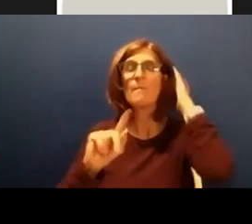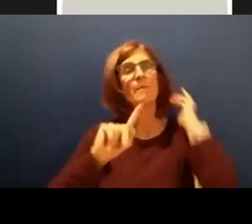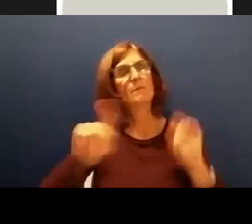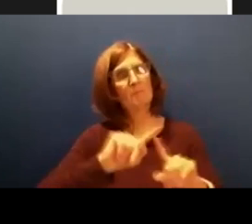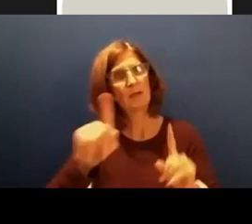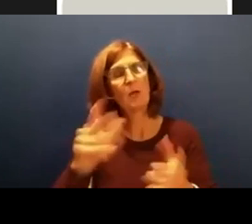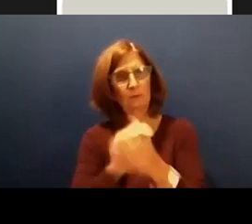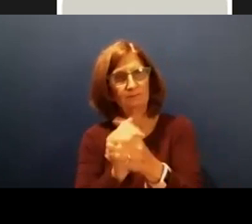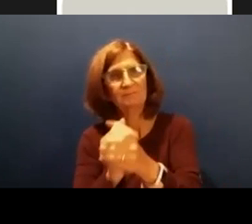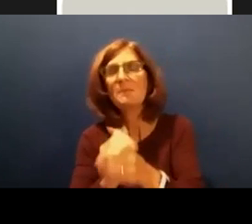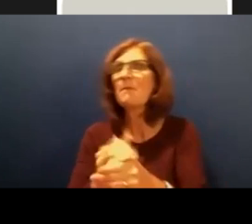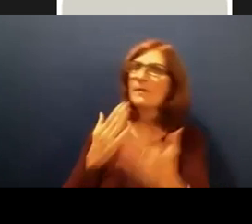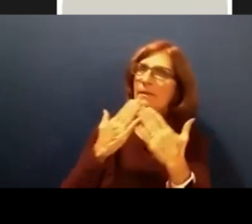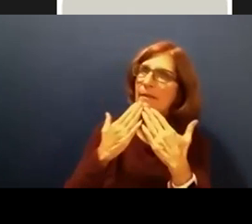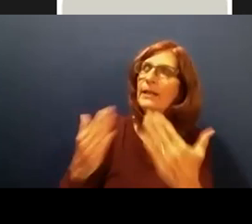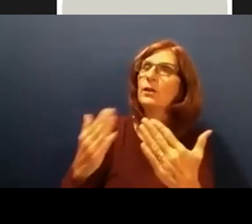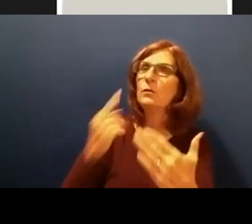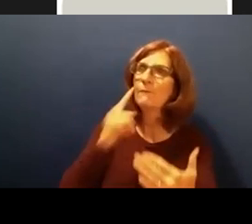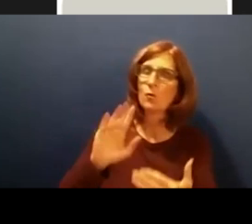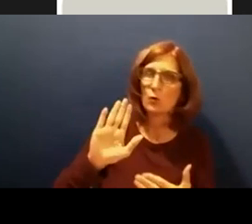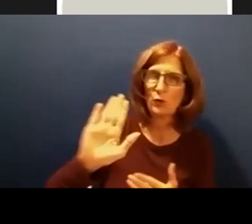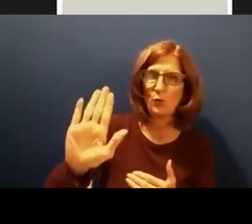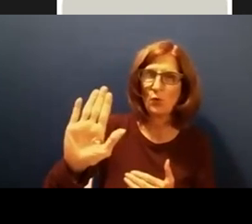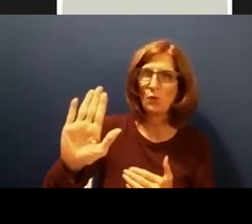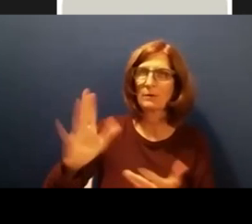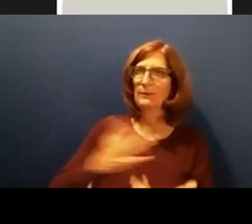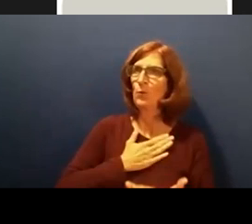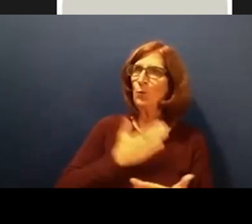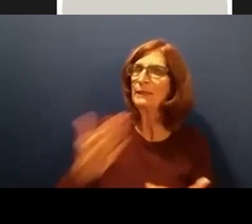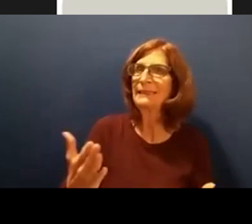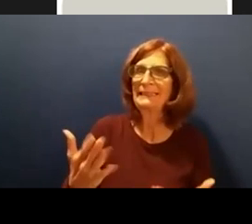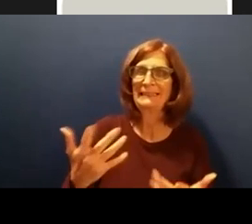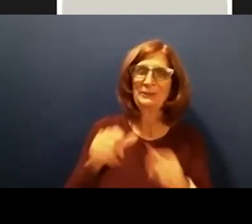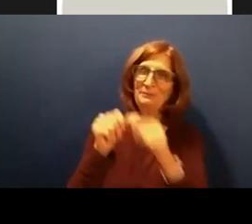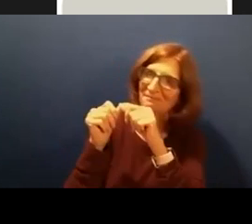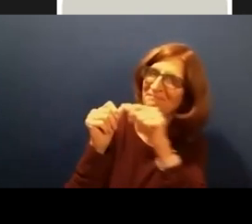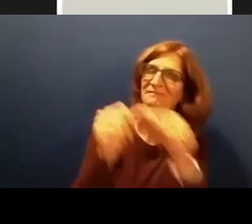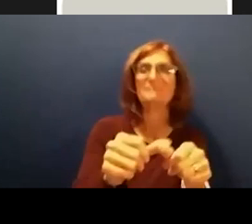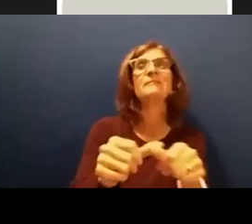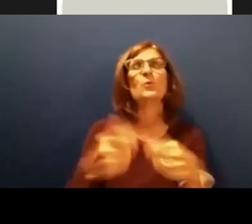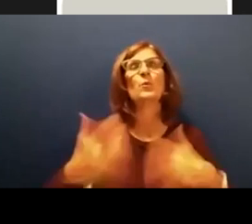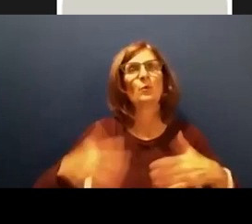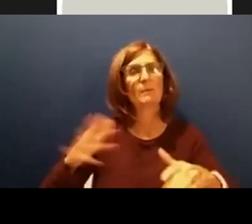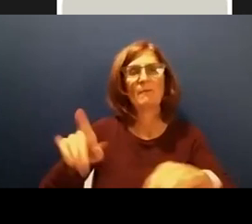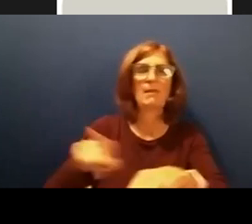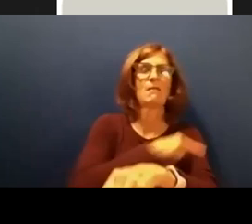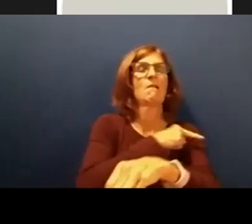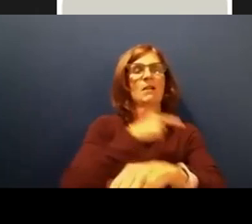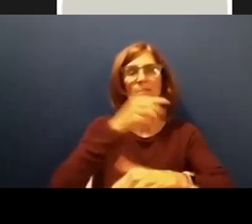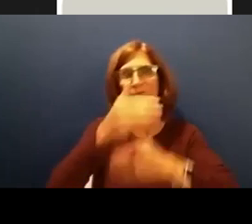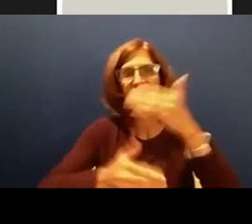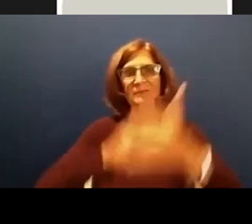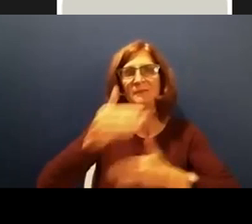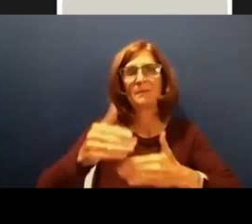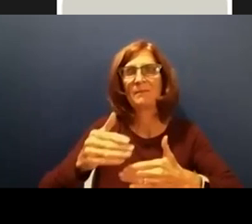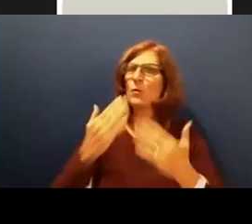Mr. Walls, thank him for his willing to stick with this. It's been a long process, but I'm grateful for him to